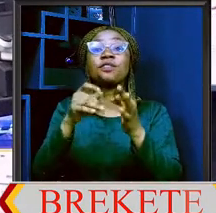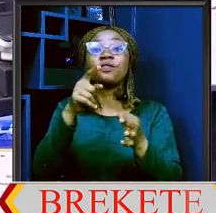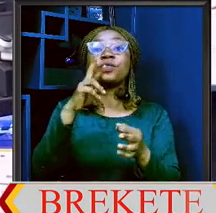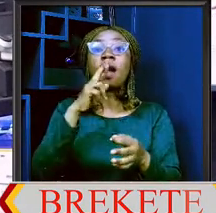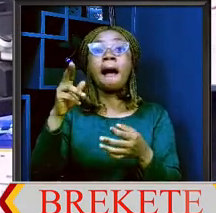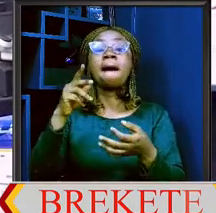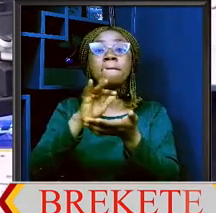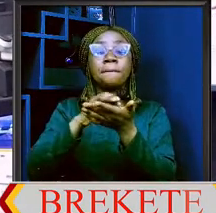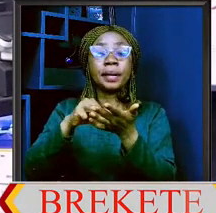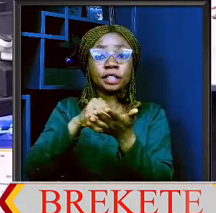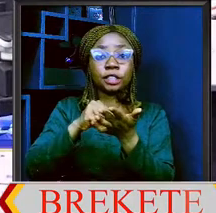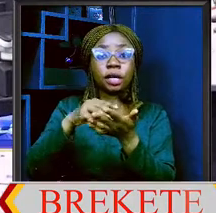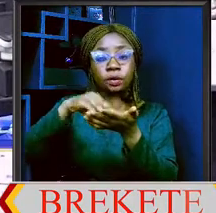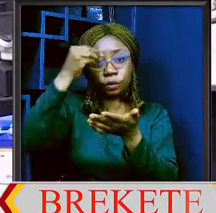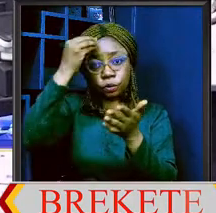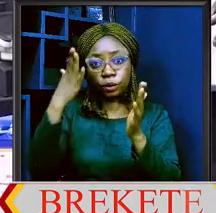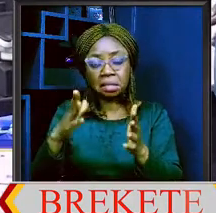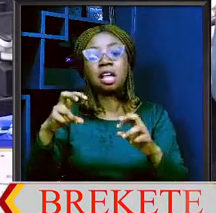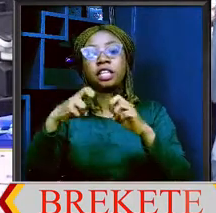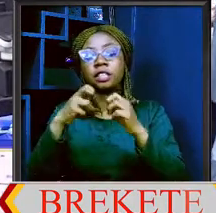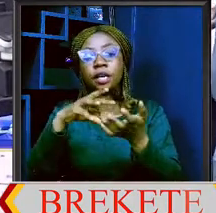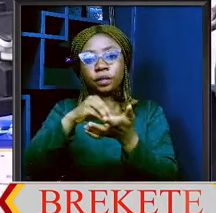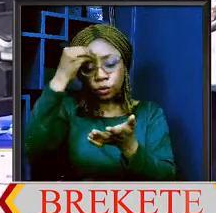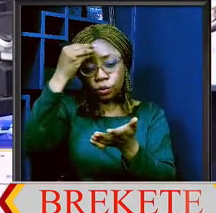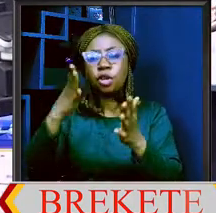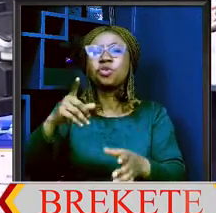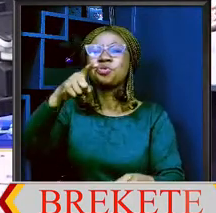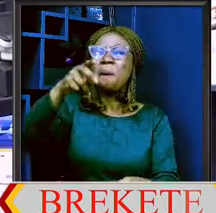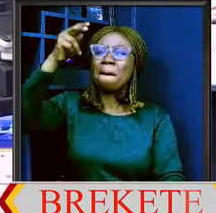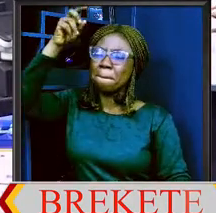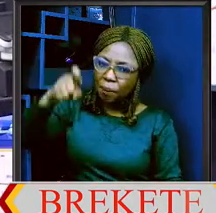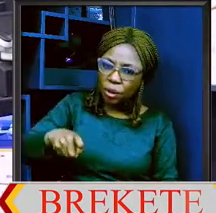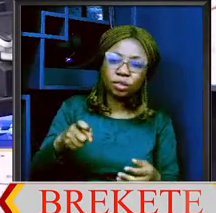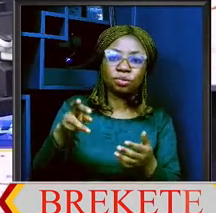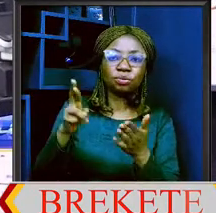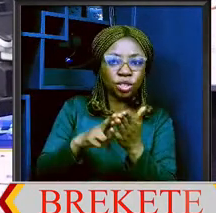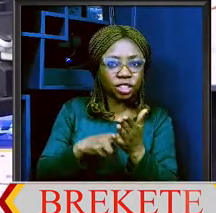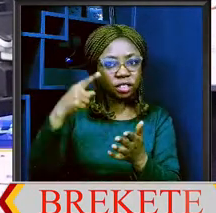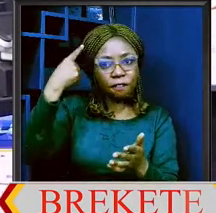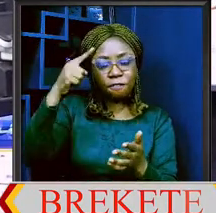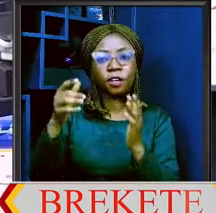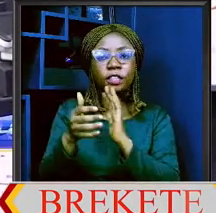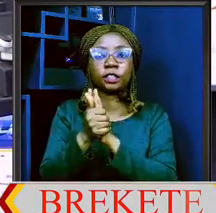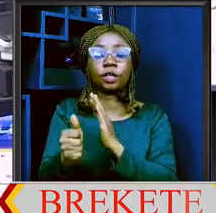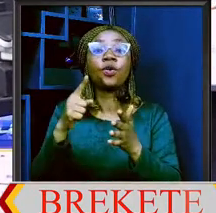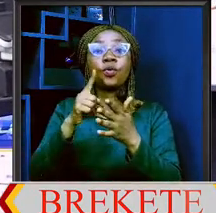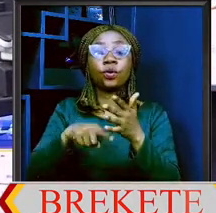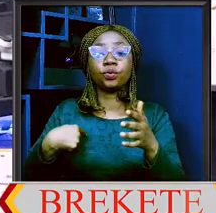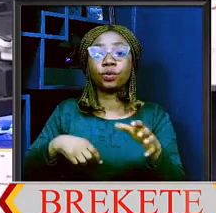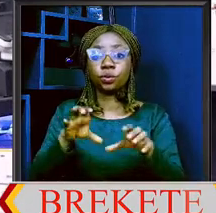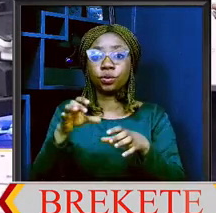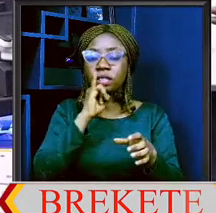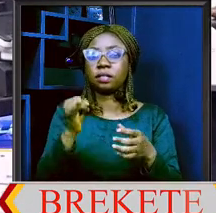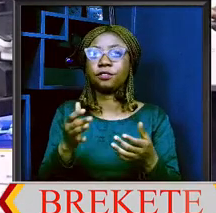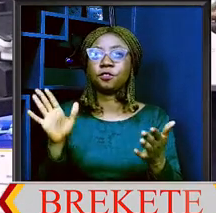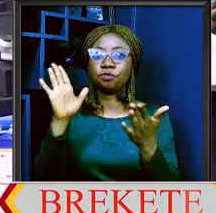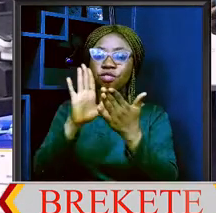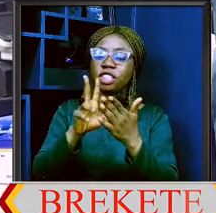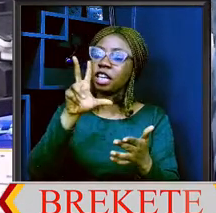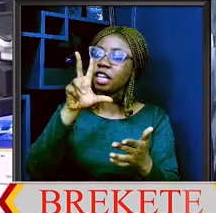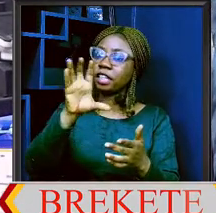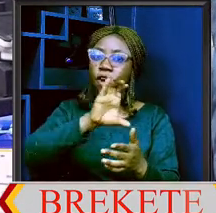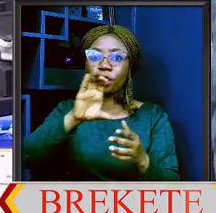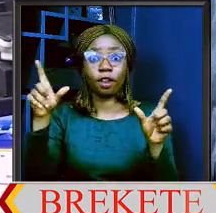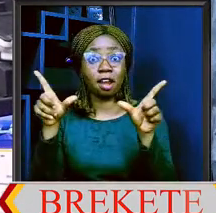medical student an engineering student you must register for a skill and what we do is that by the time you get to 300